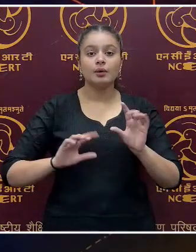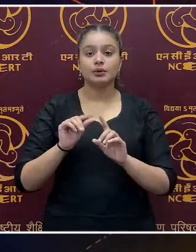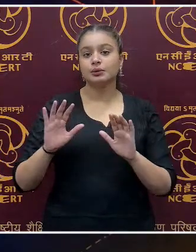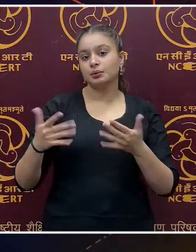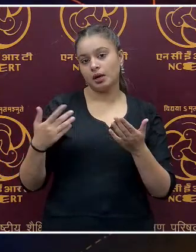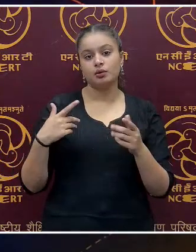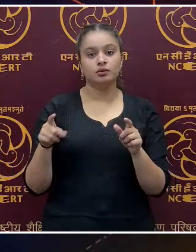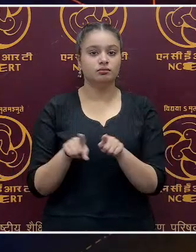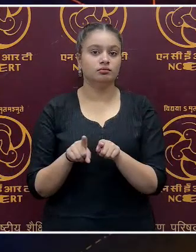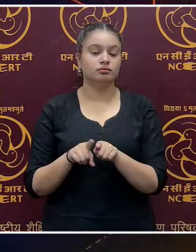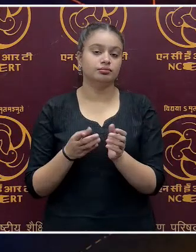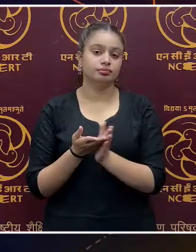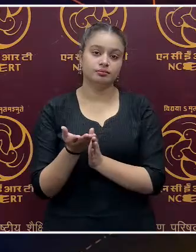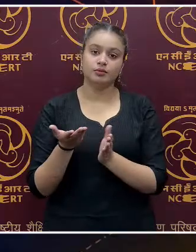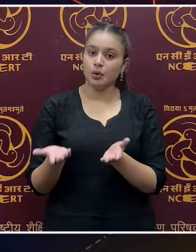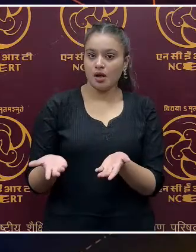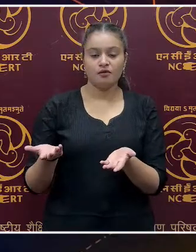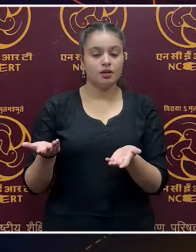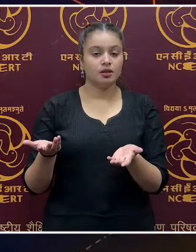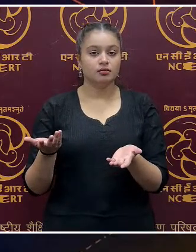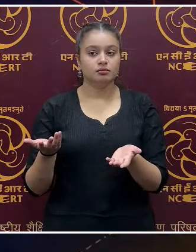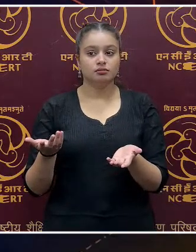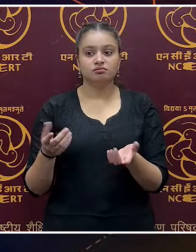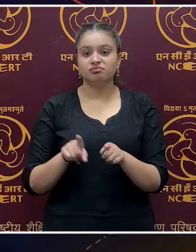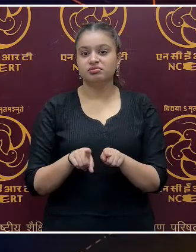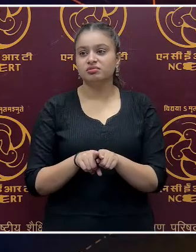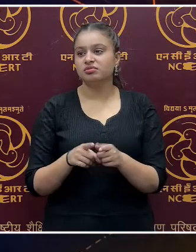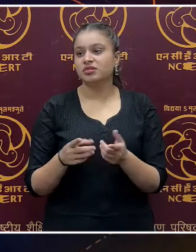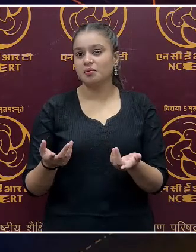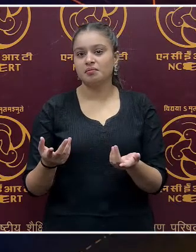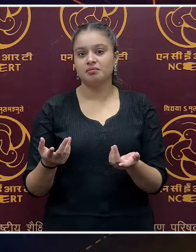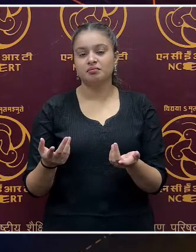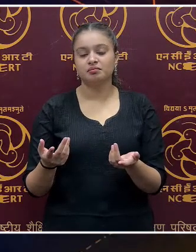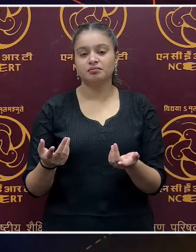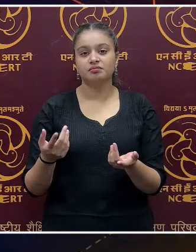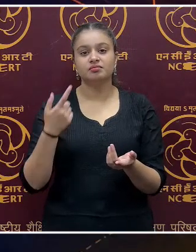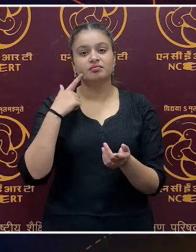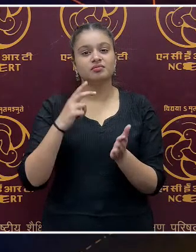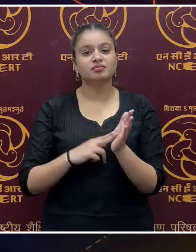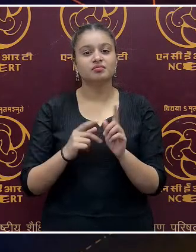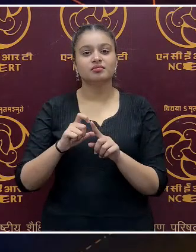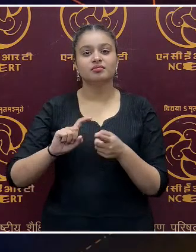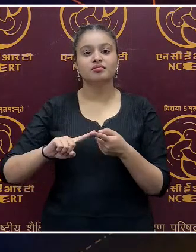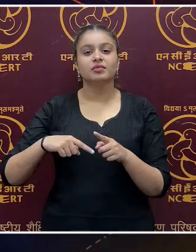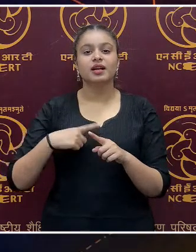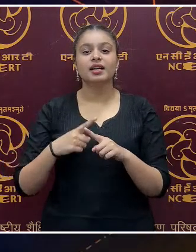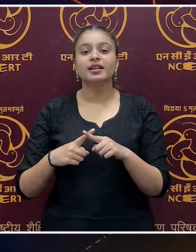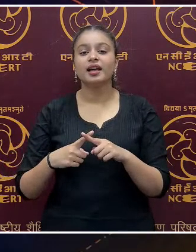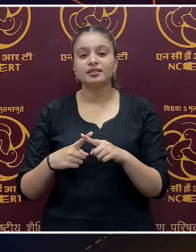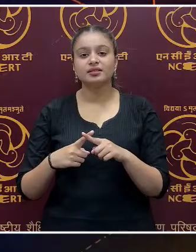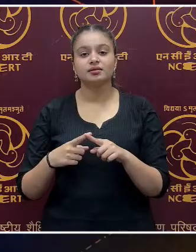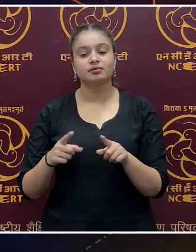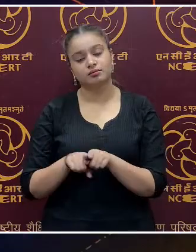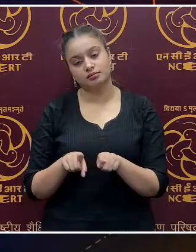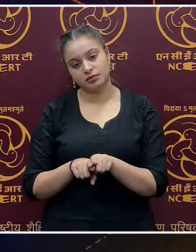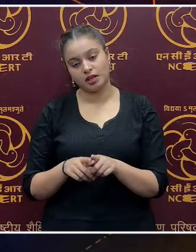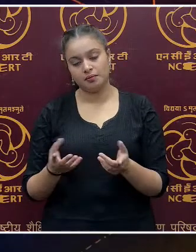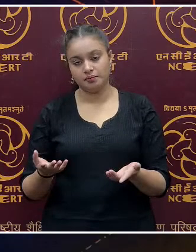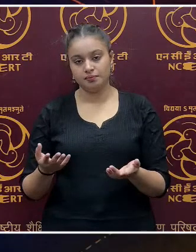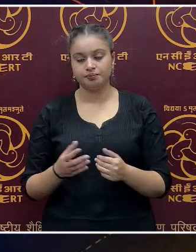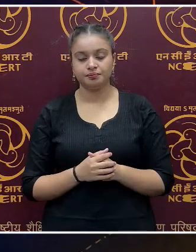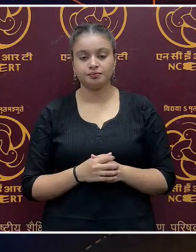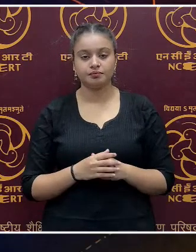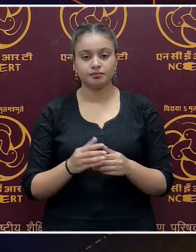is about how, like just like a index for the first time users. And